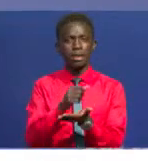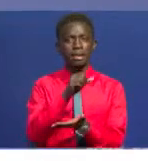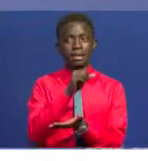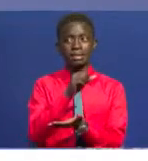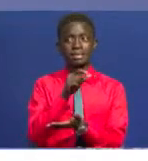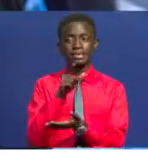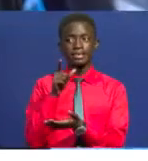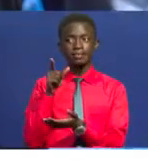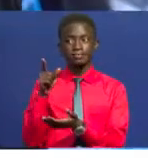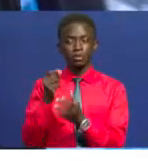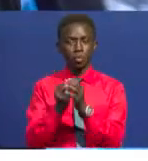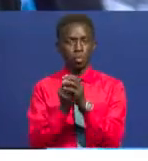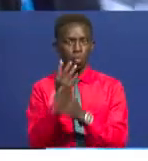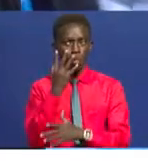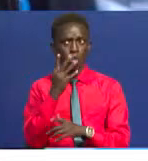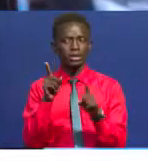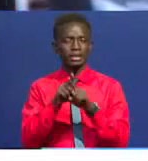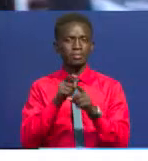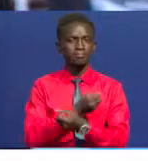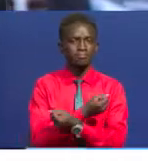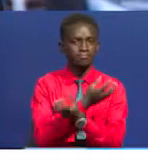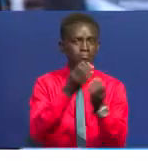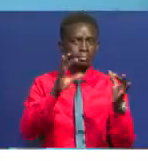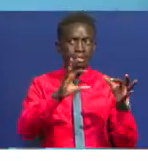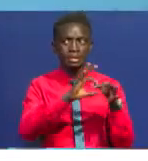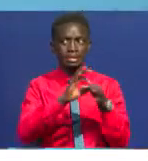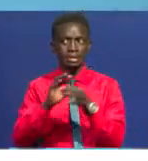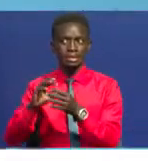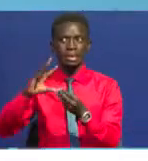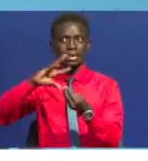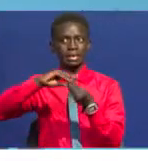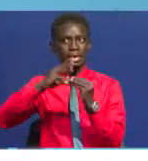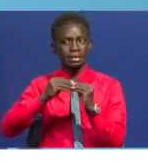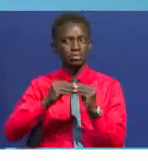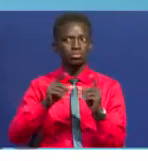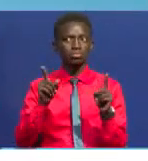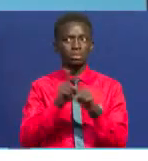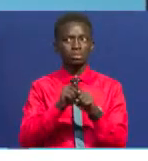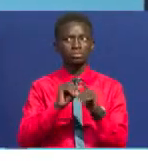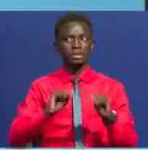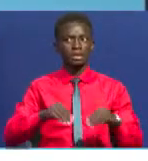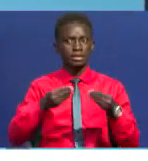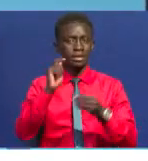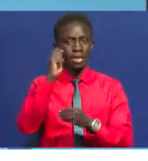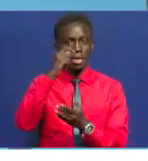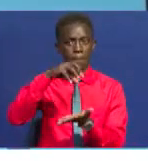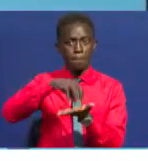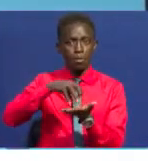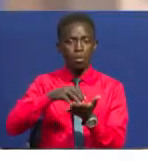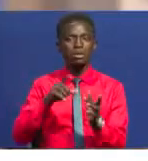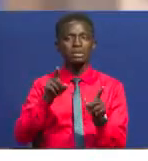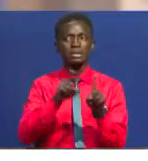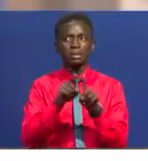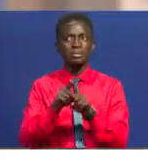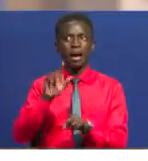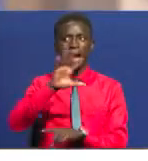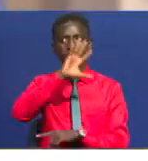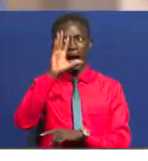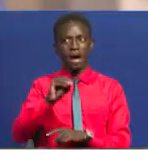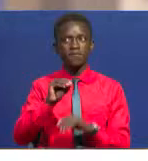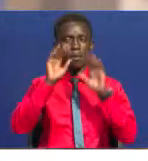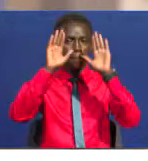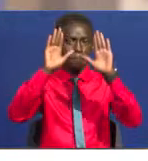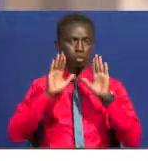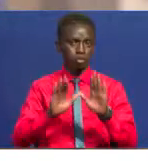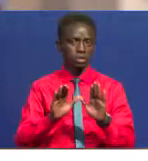transformative supply chain diversification, job creation, and the advancement of Kenya's position as Africa's Silicon Savannah. The